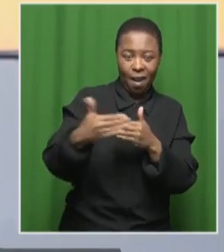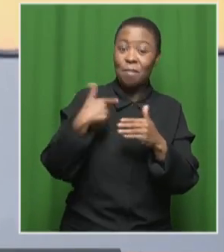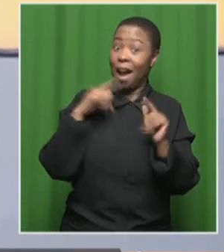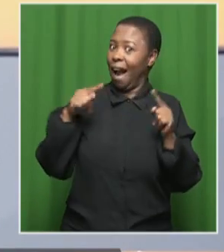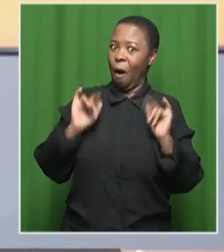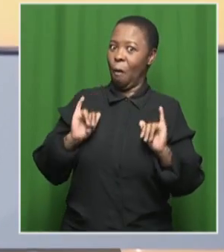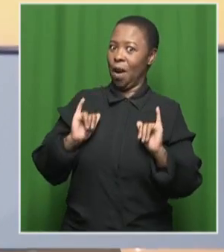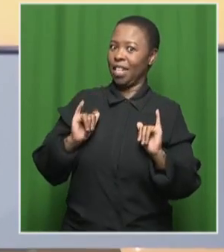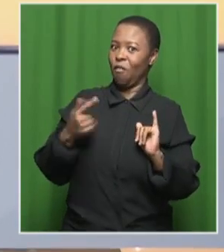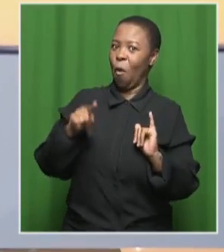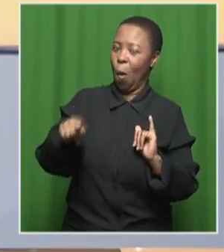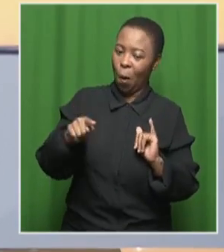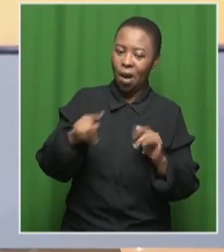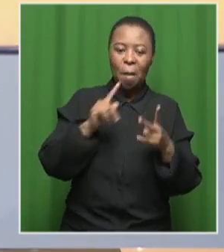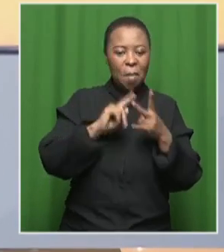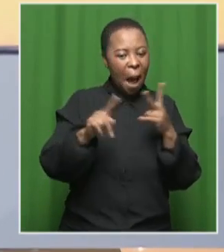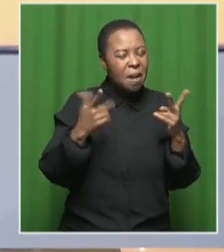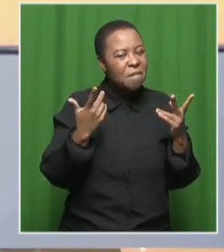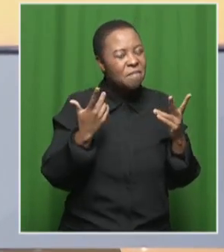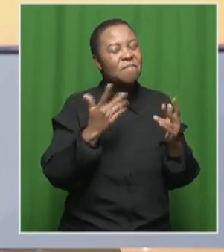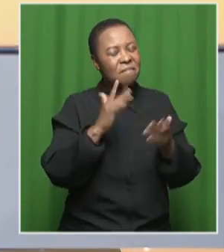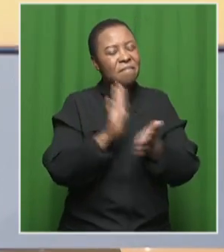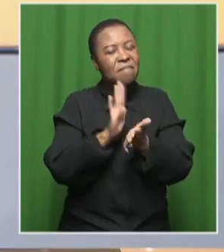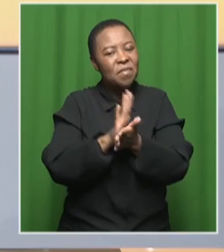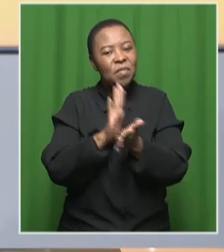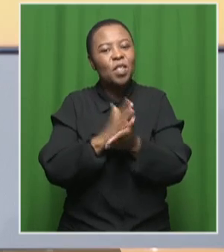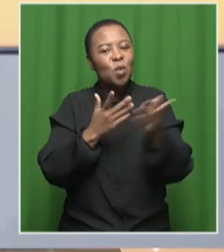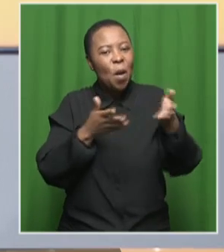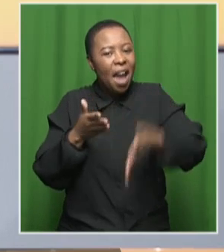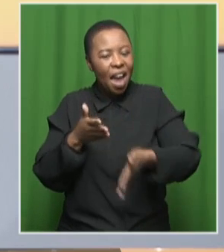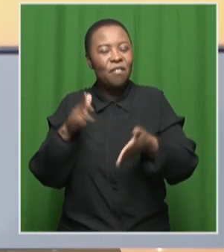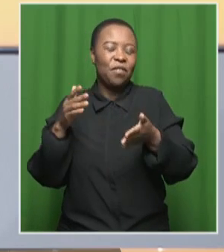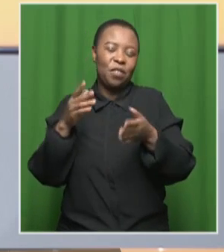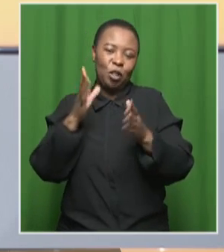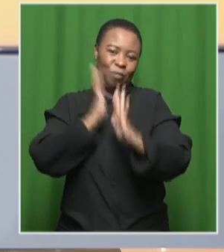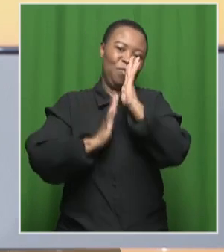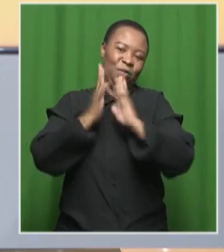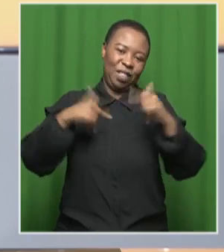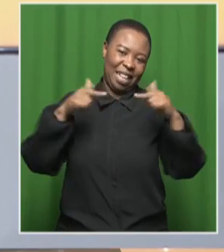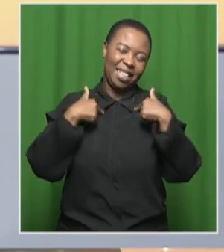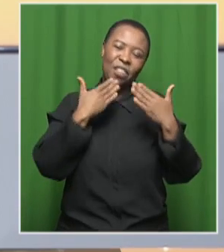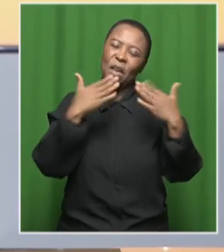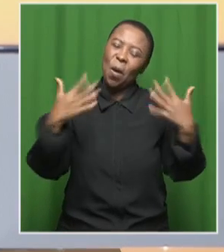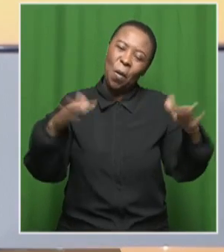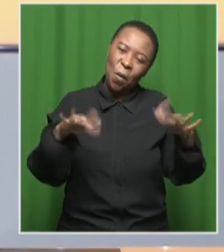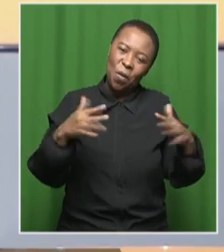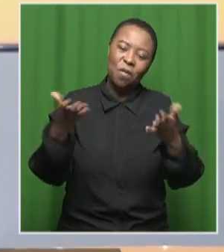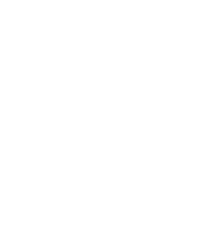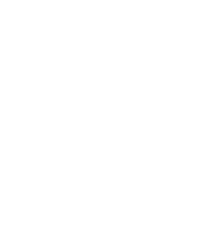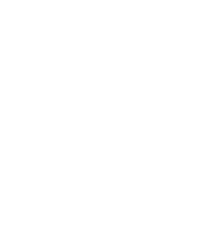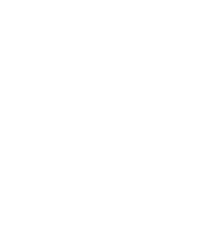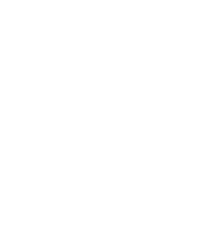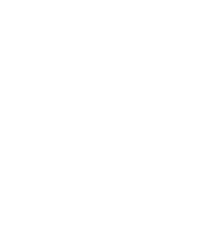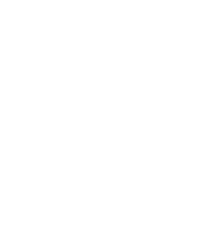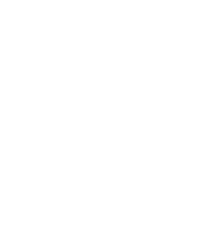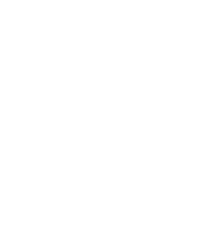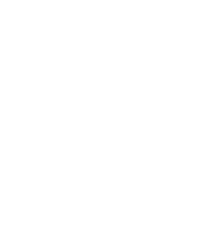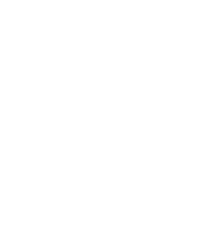forward to hearing from. But Mmabatho, what a pleasure. Lovely to have you here in studio and talking to us as well. Thank you so very, very much.